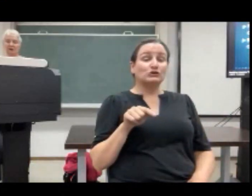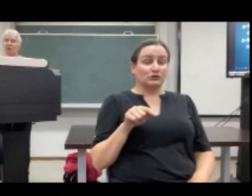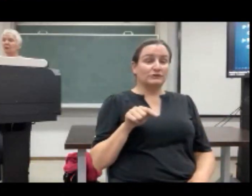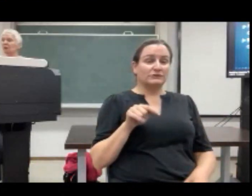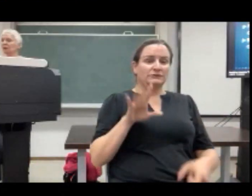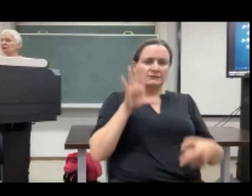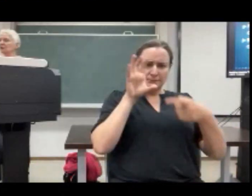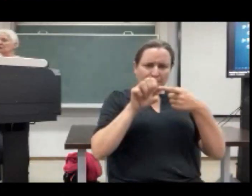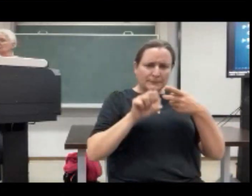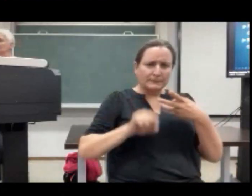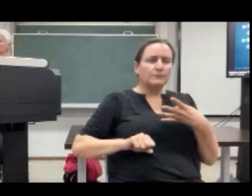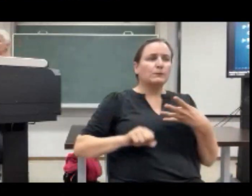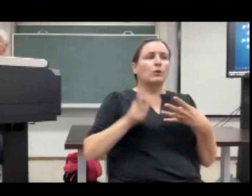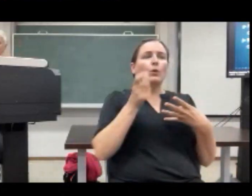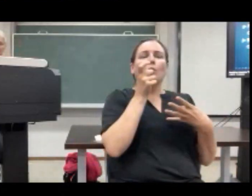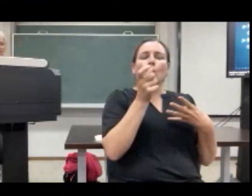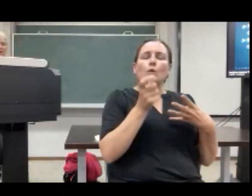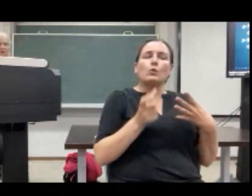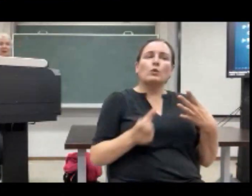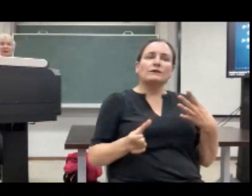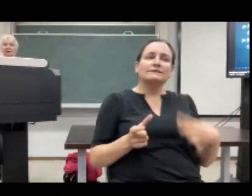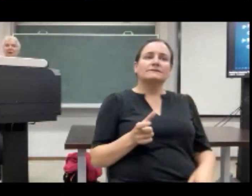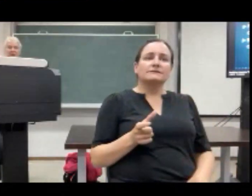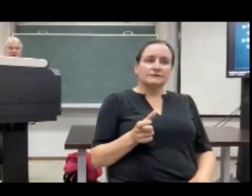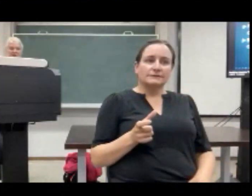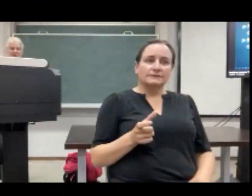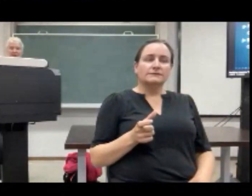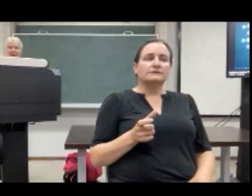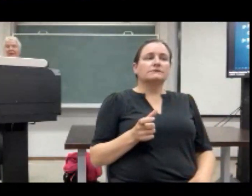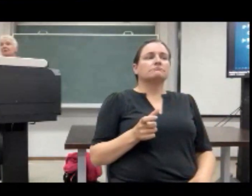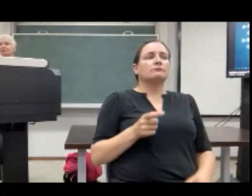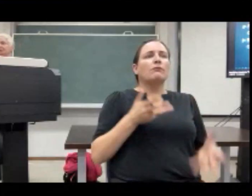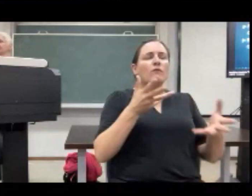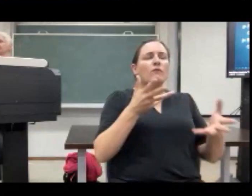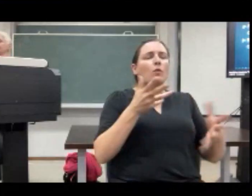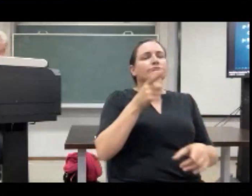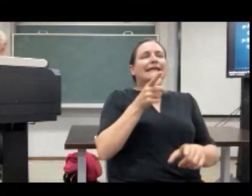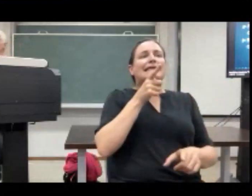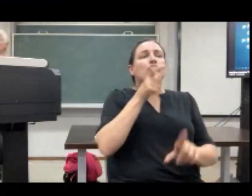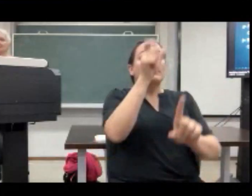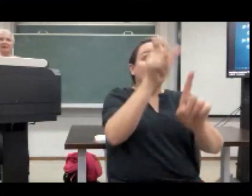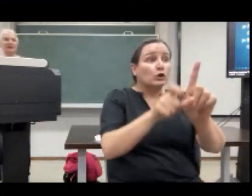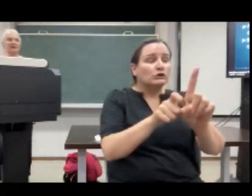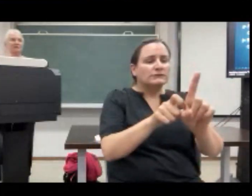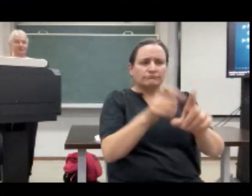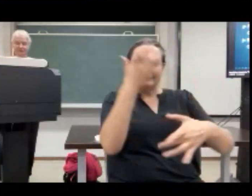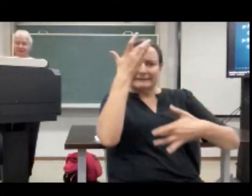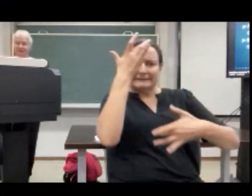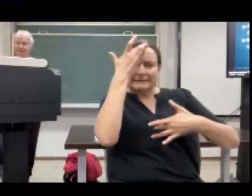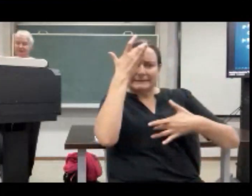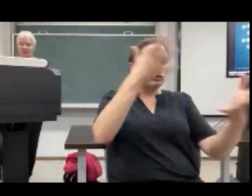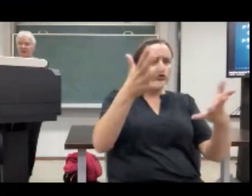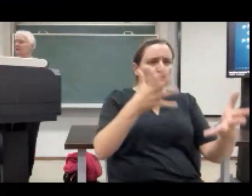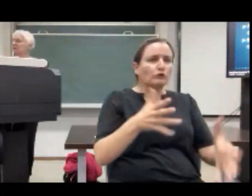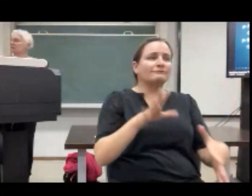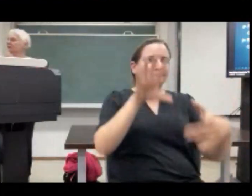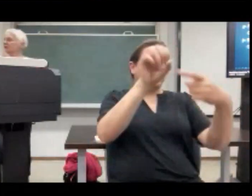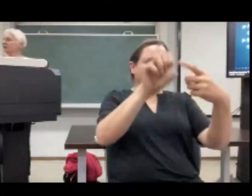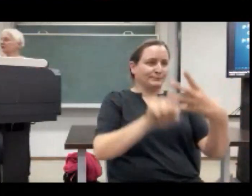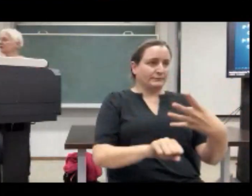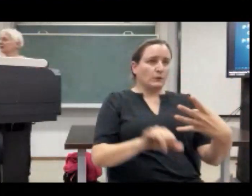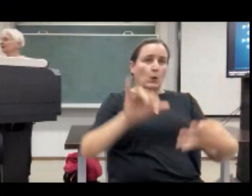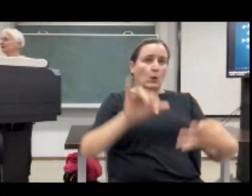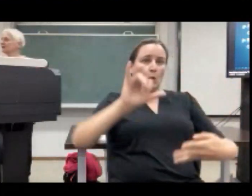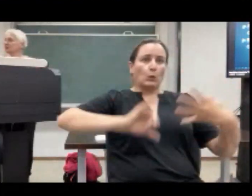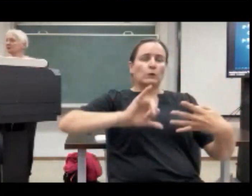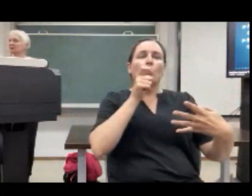of specific words used as a diagnostic with hearing patients. But no research has been done on that